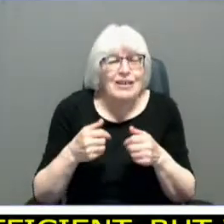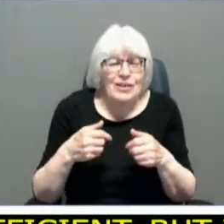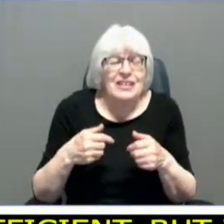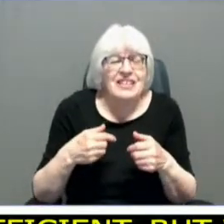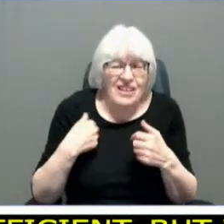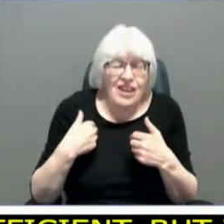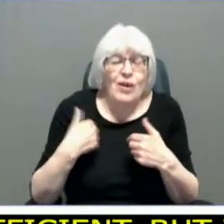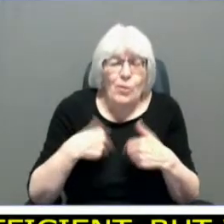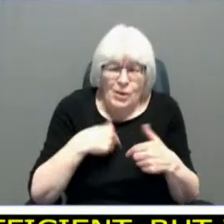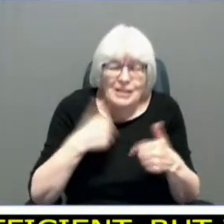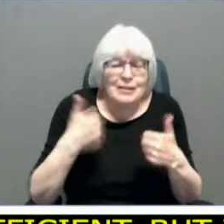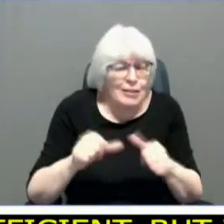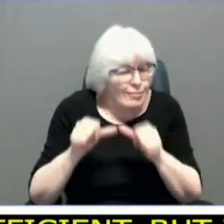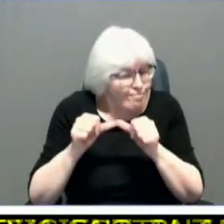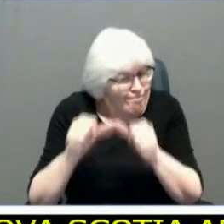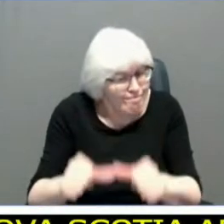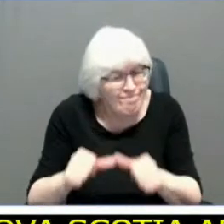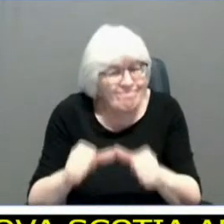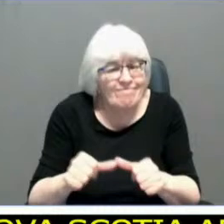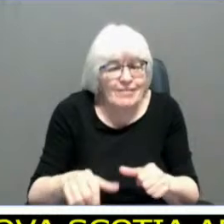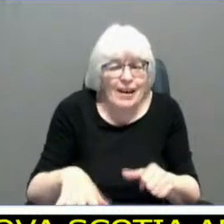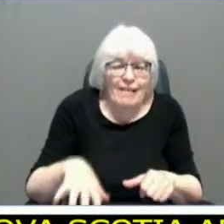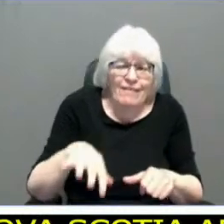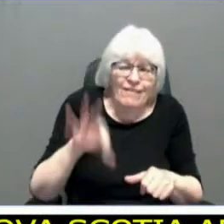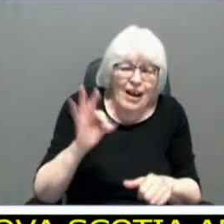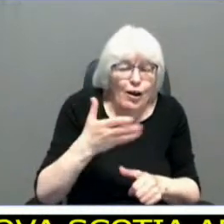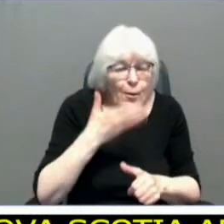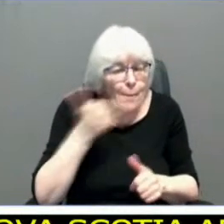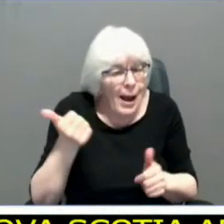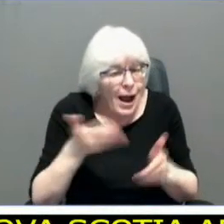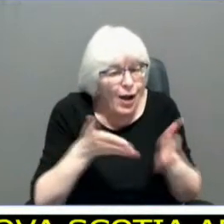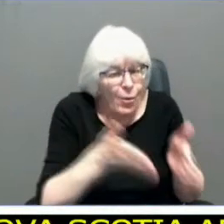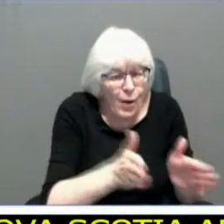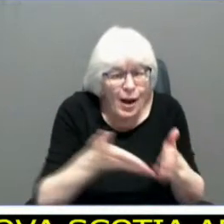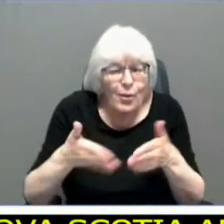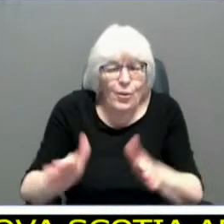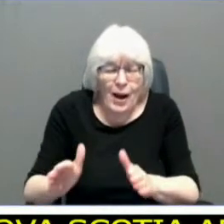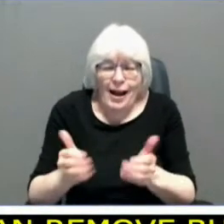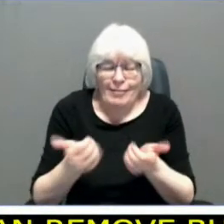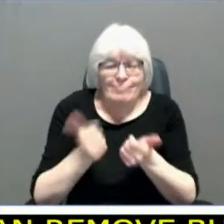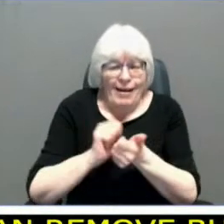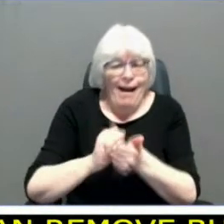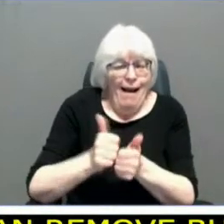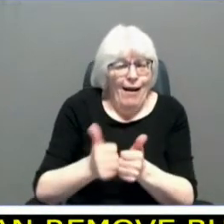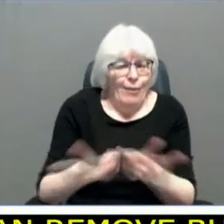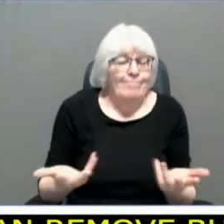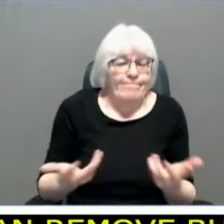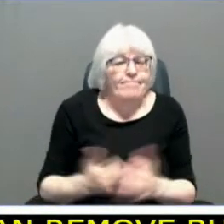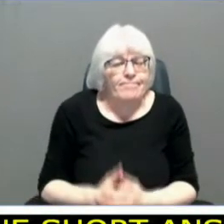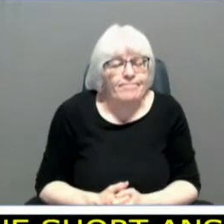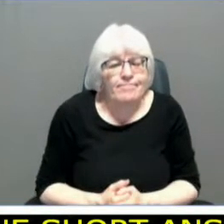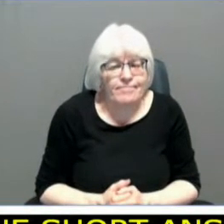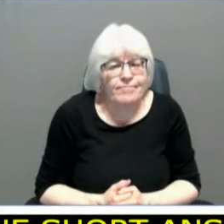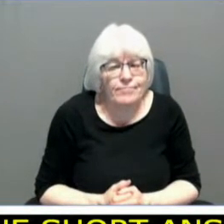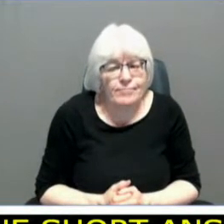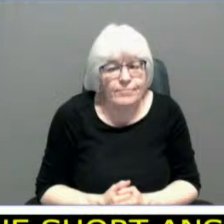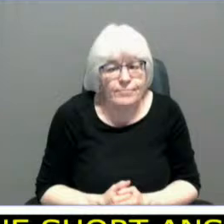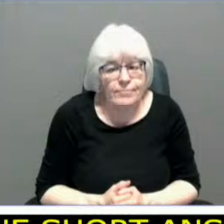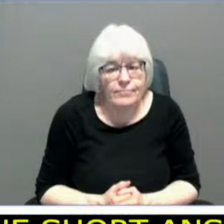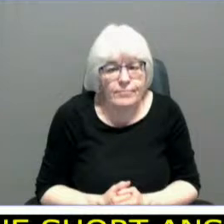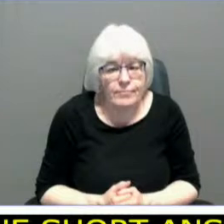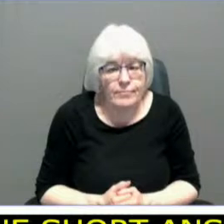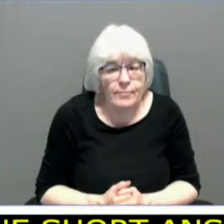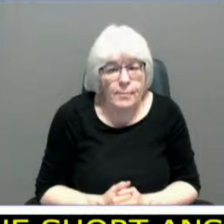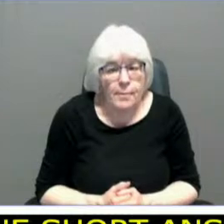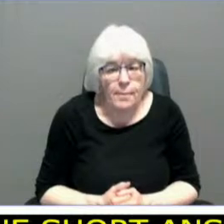add efficiencies and capacities to the system, and we probably always will. Yeah, and I think for Prince Edward Island's perspective, when